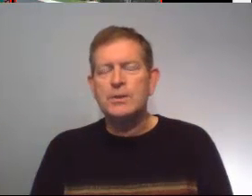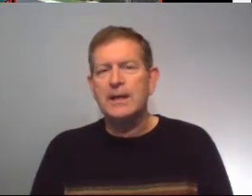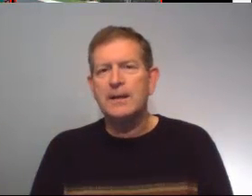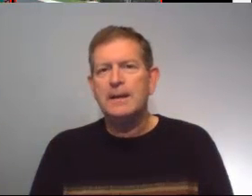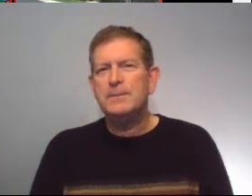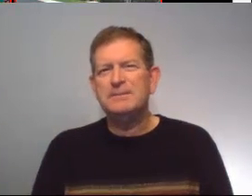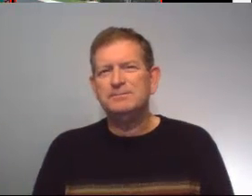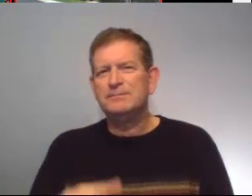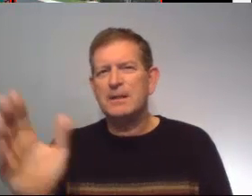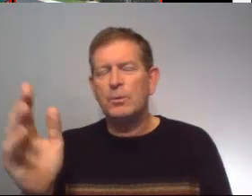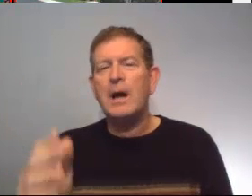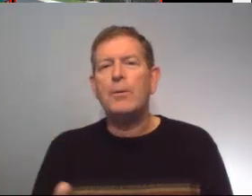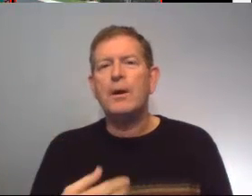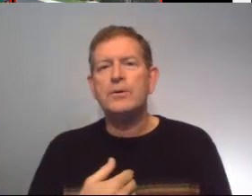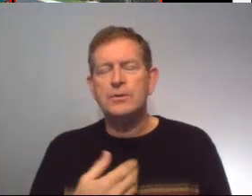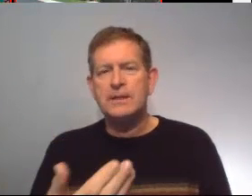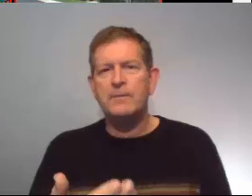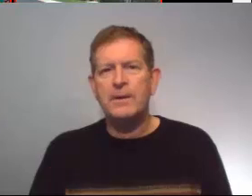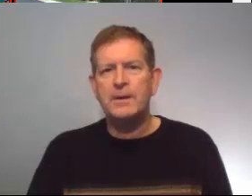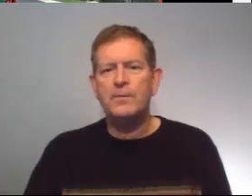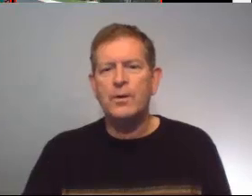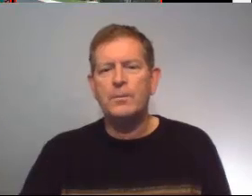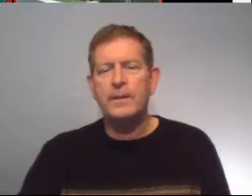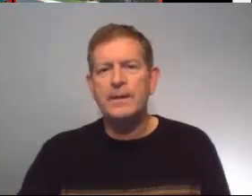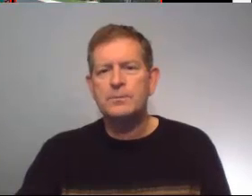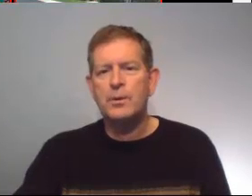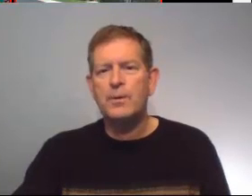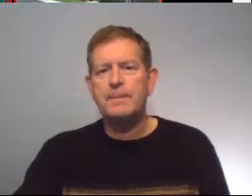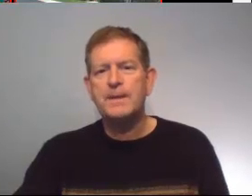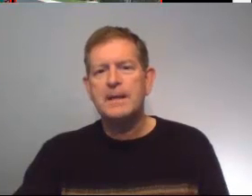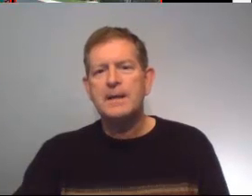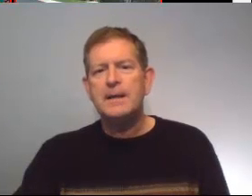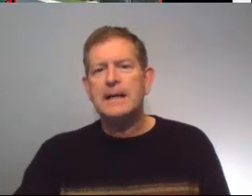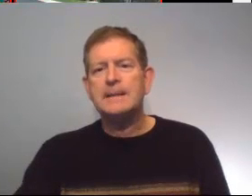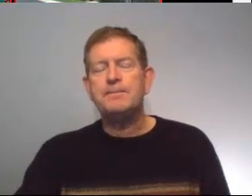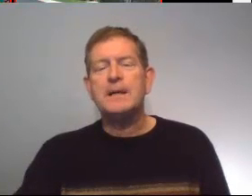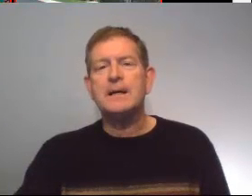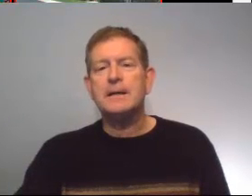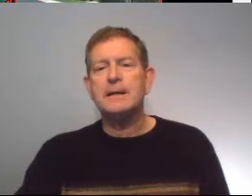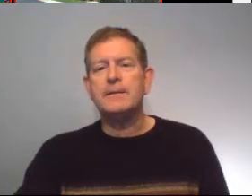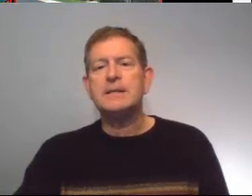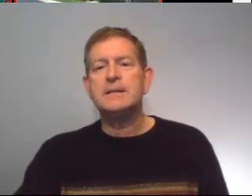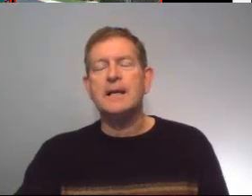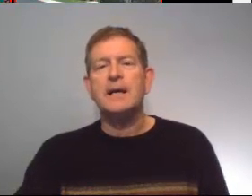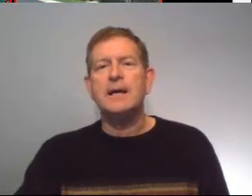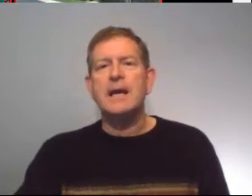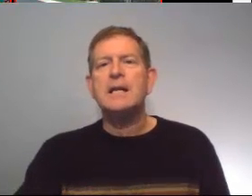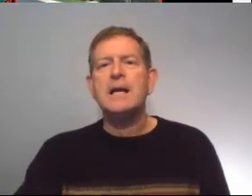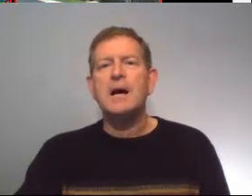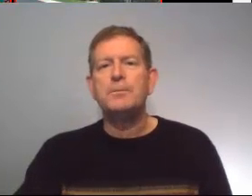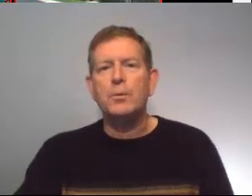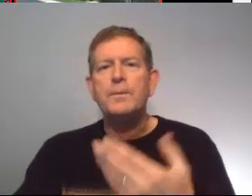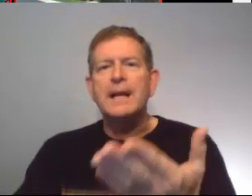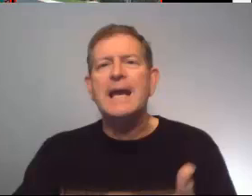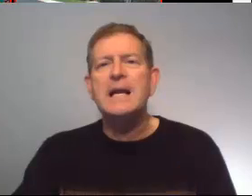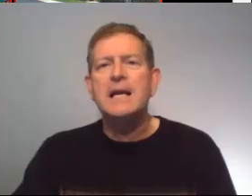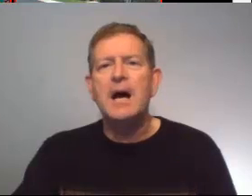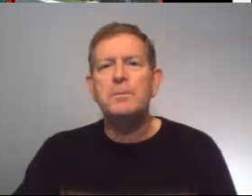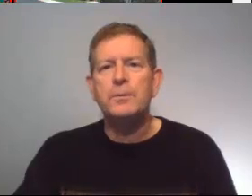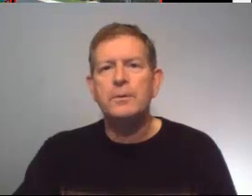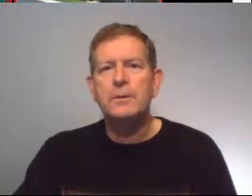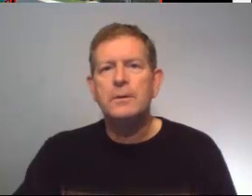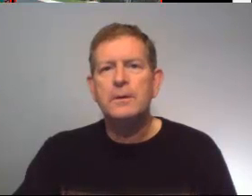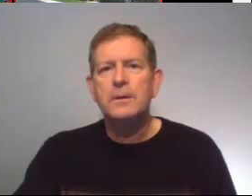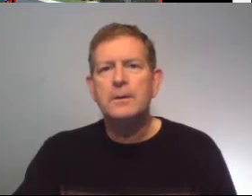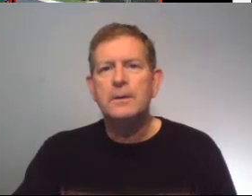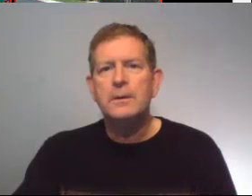you're using it. But I will always use it in the feminine form within this program. This is el campo. Repeat, el